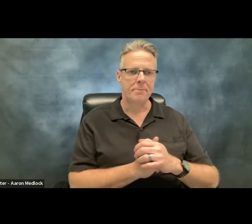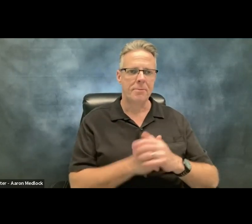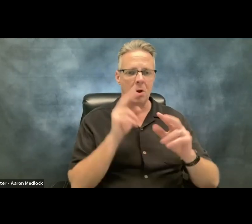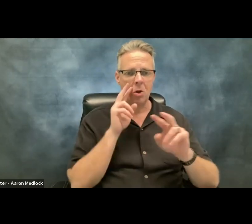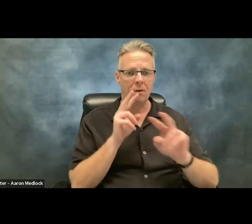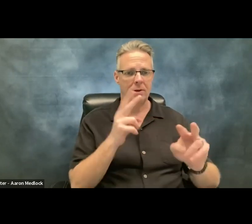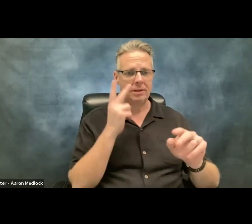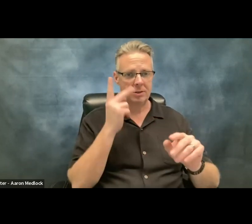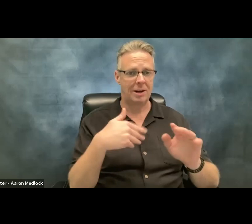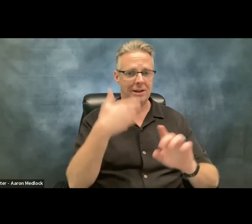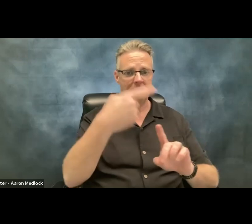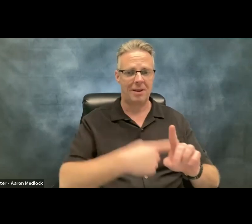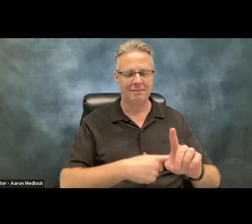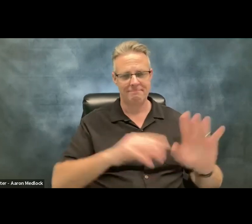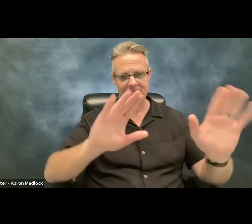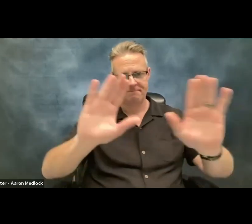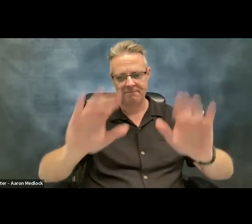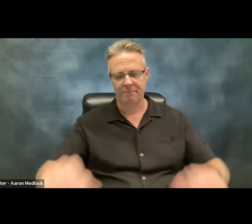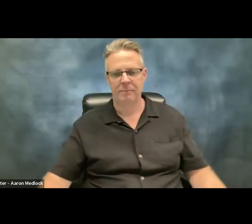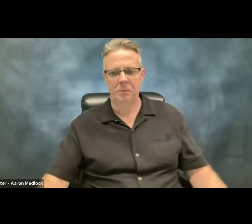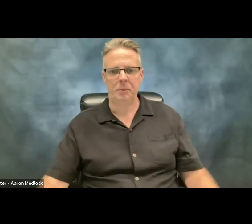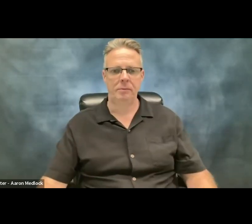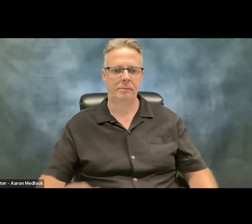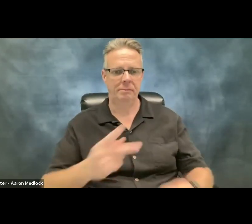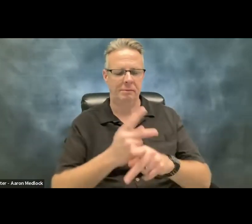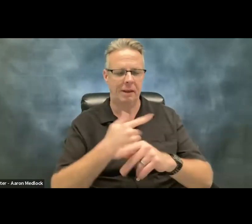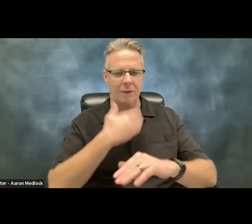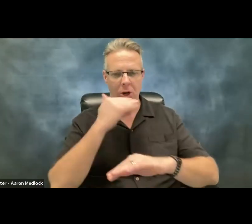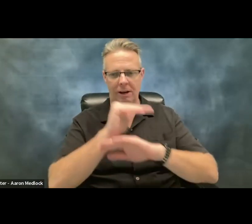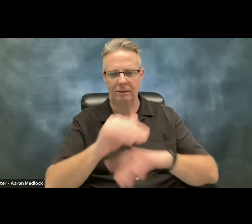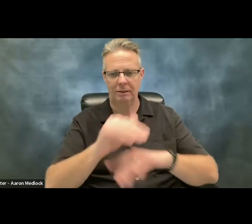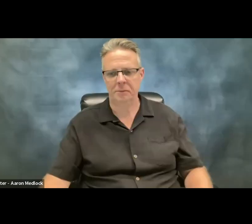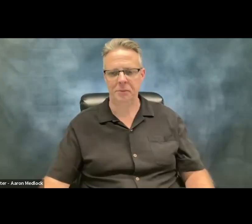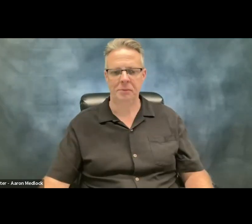look forward to seeing you next month. Thanks, everybody. Take care. Have a good evening.